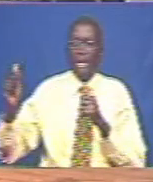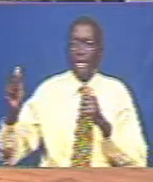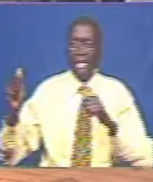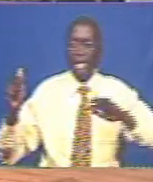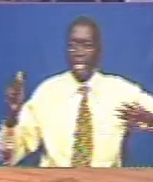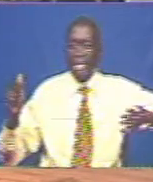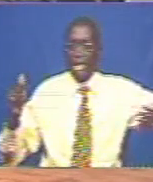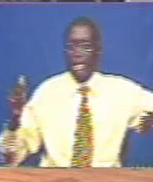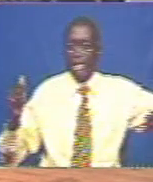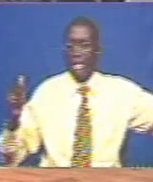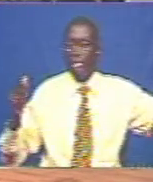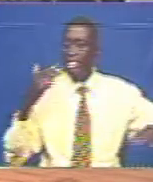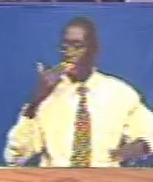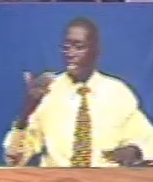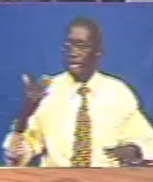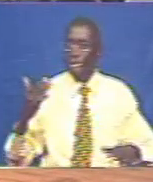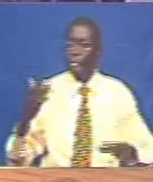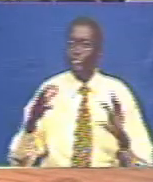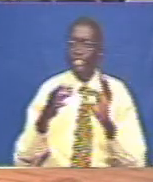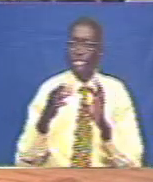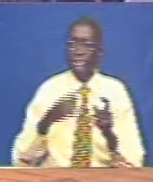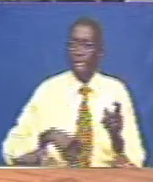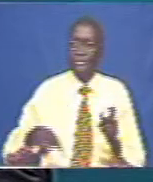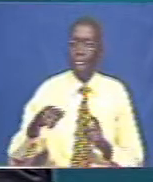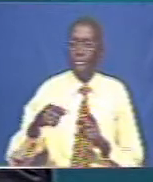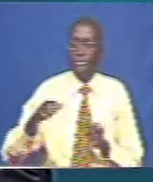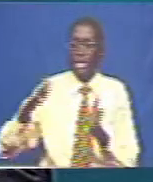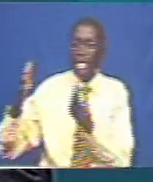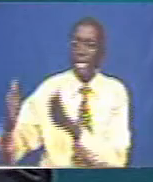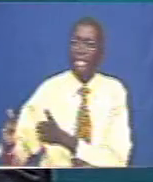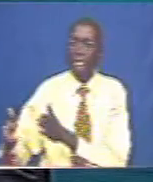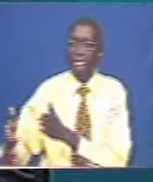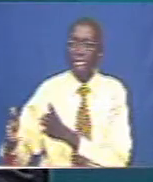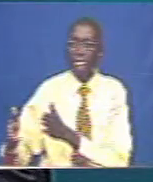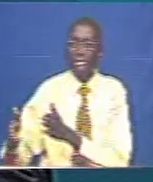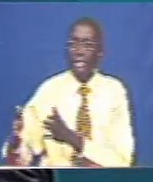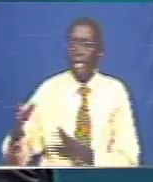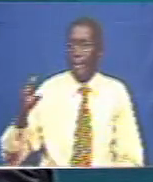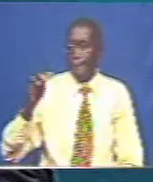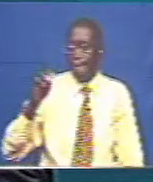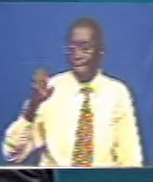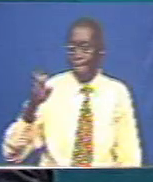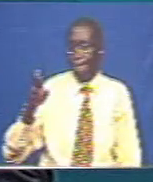you so very much indeed for joining us here. Thank you very much indeed. And next to her is Marcy